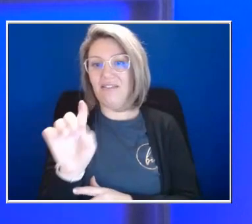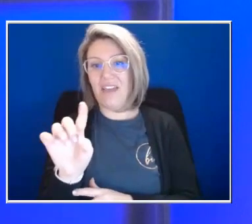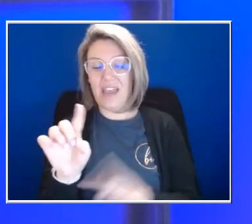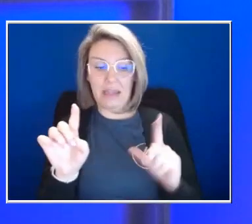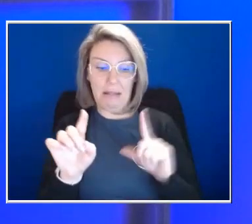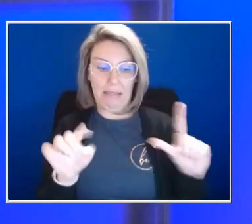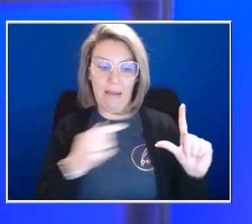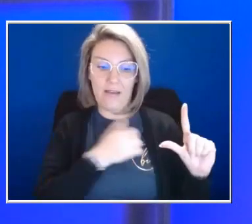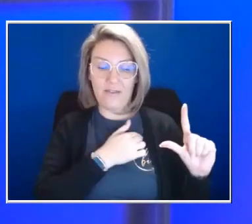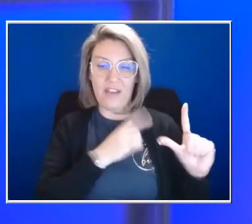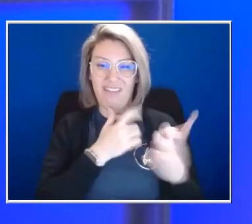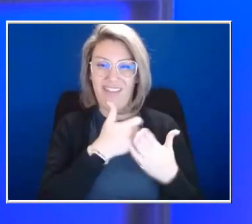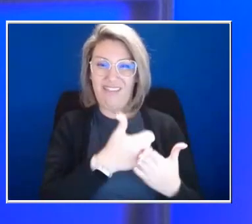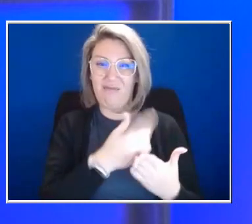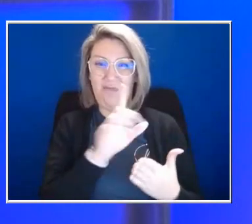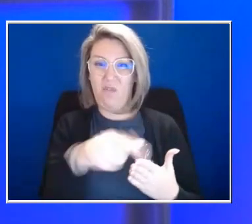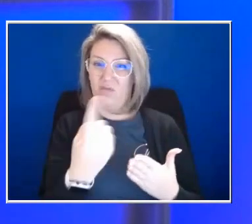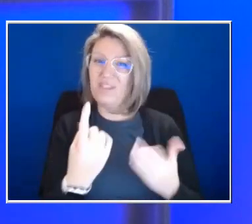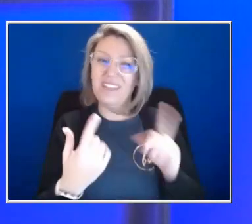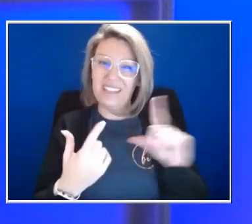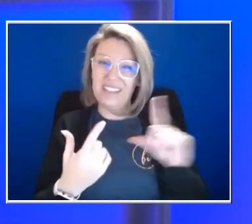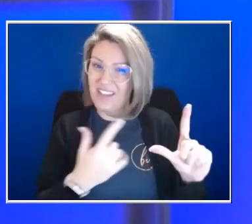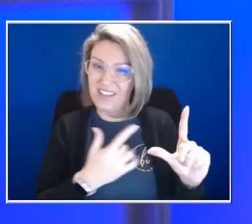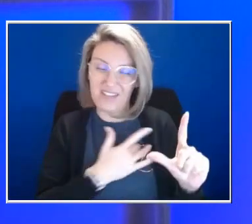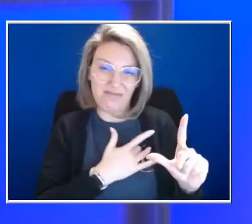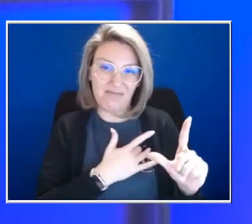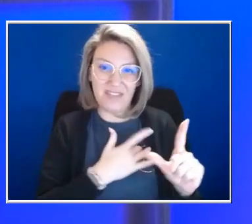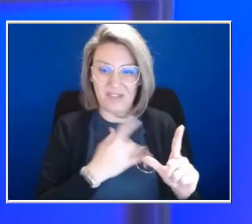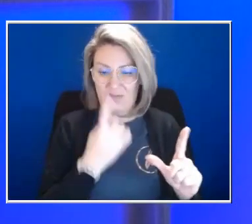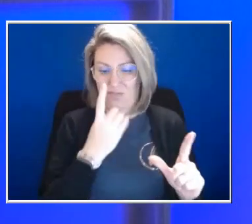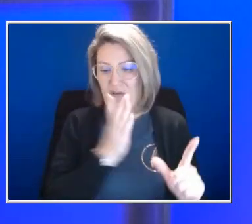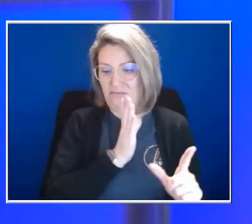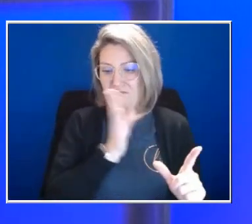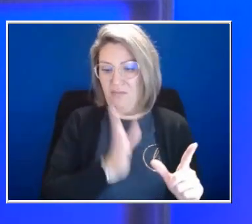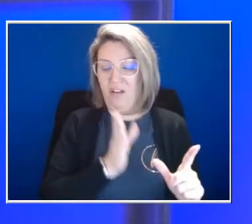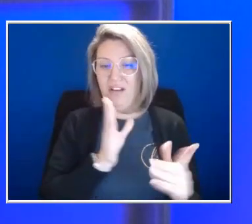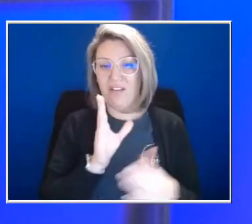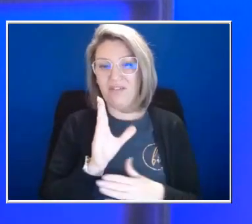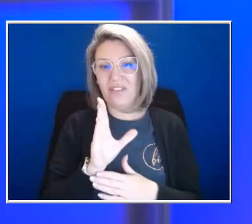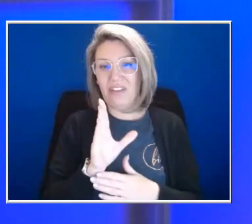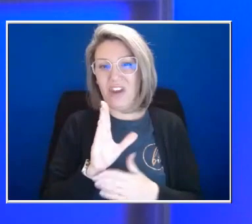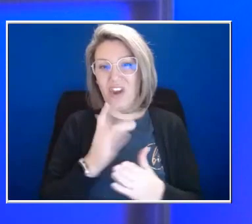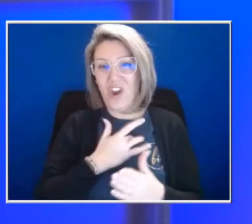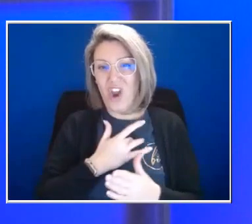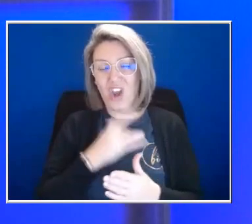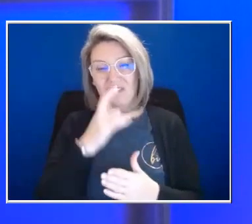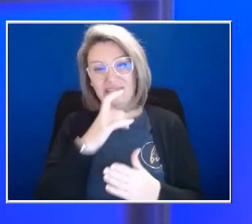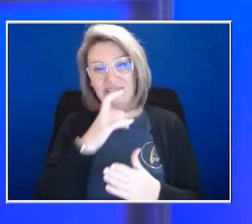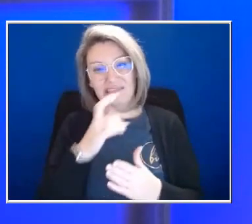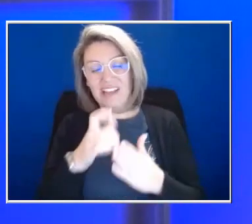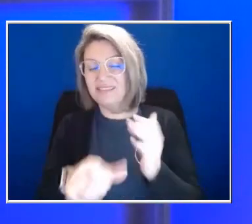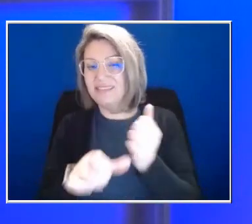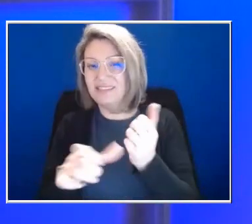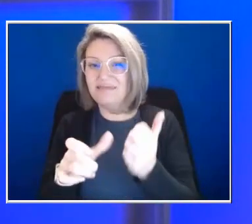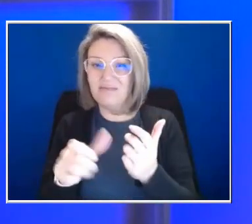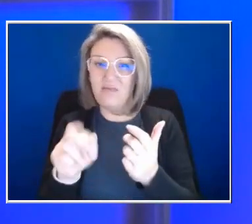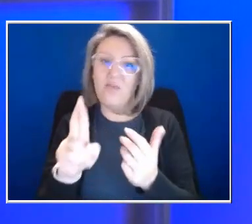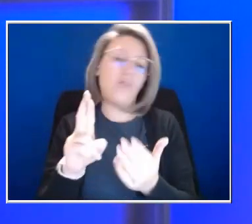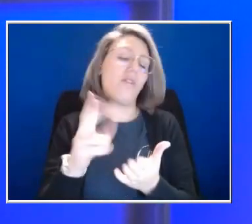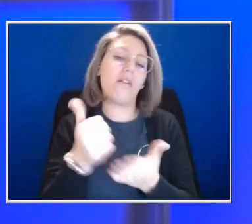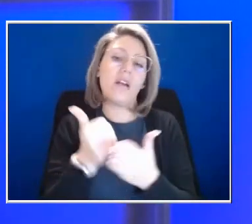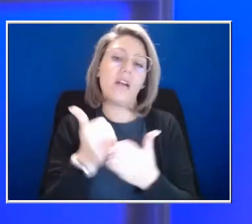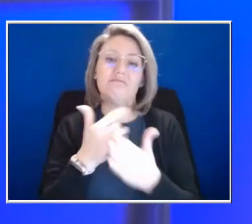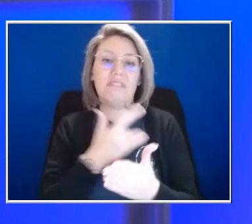left side. And so there's one side of the heart that's not really being assisted by the LVAD, and so patients can still have heart failure symptoms. They can still